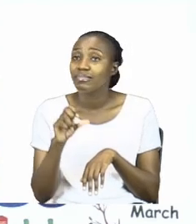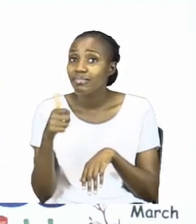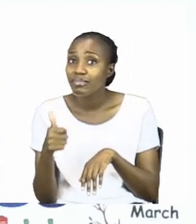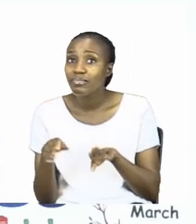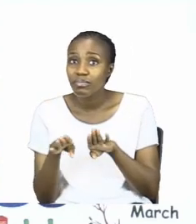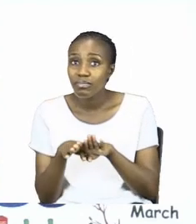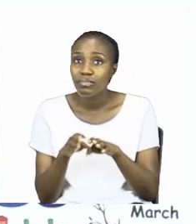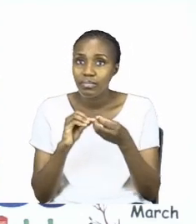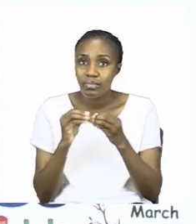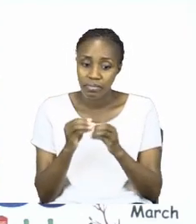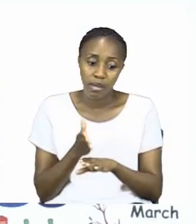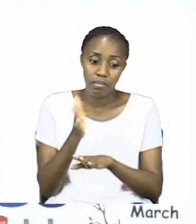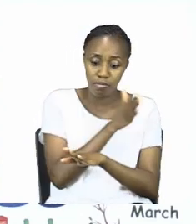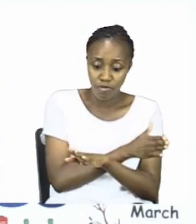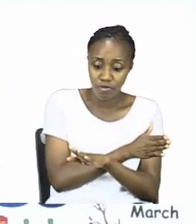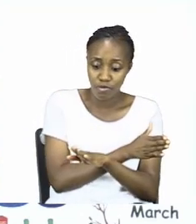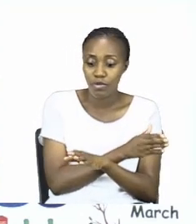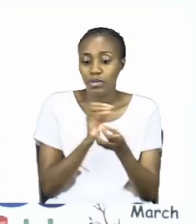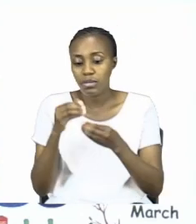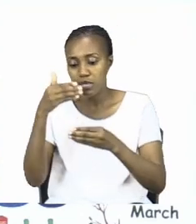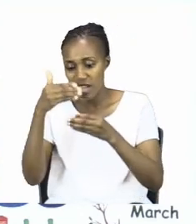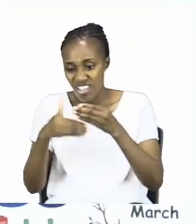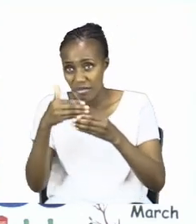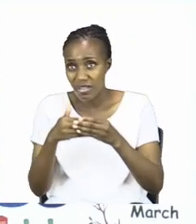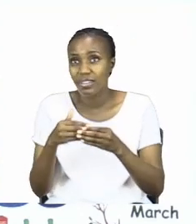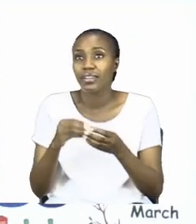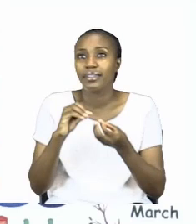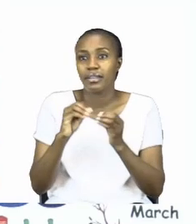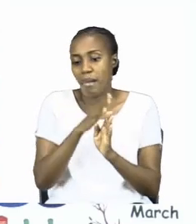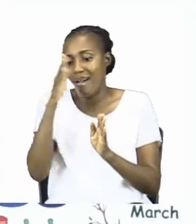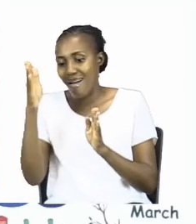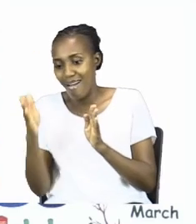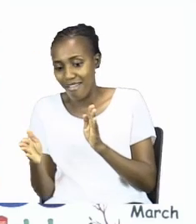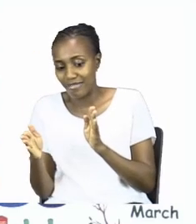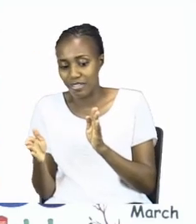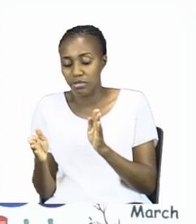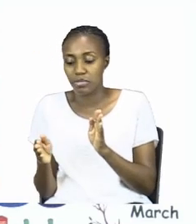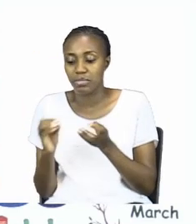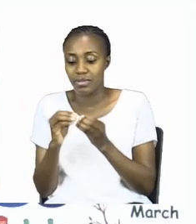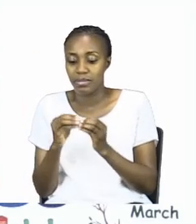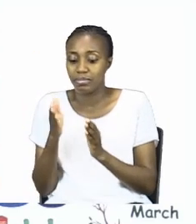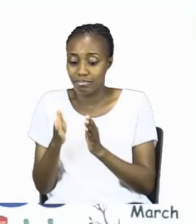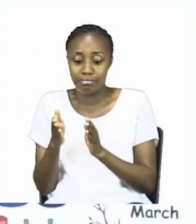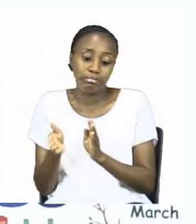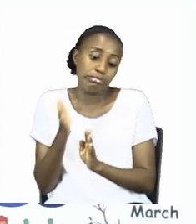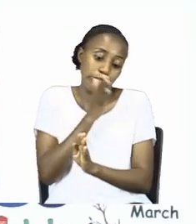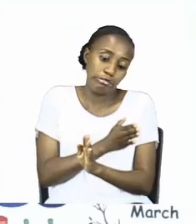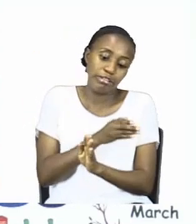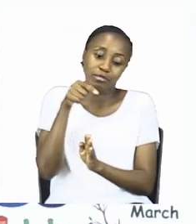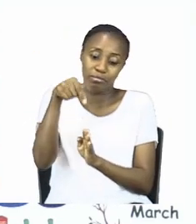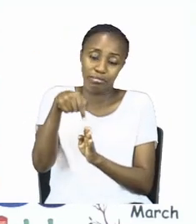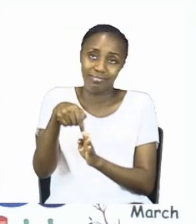the numbers in between 2 numbers, and the one after the number. Take your time